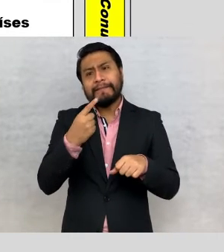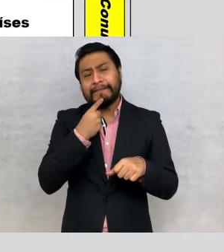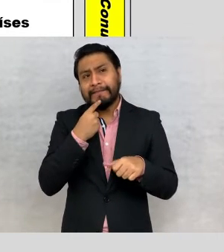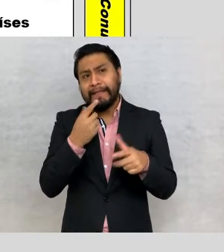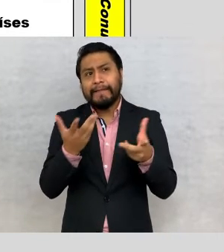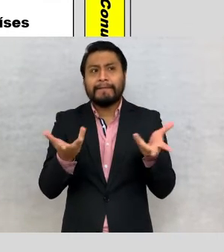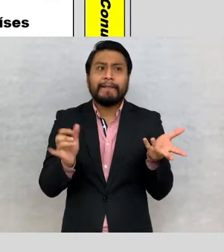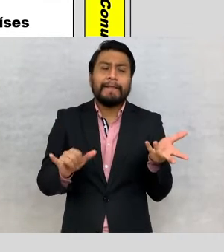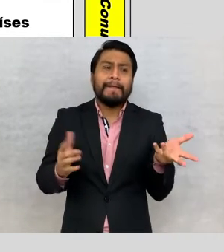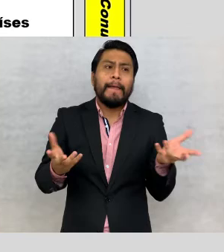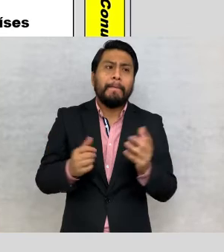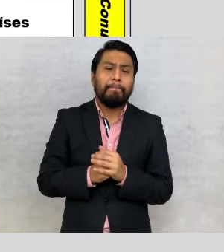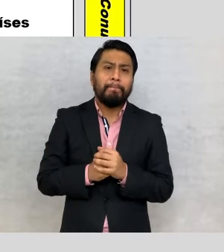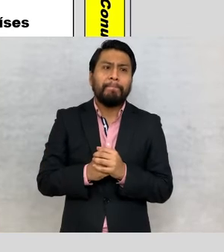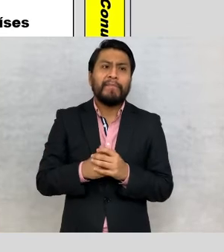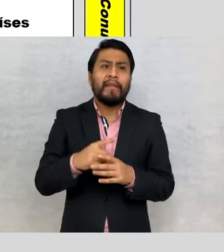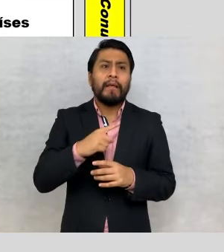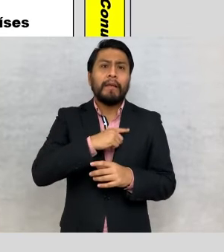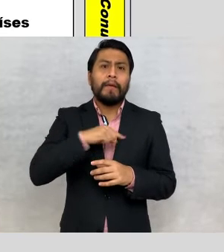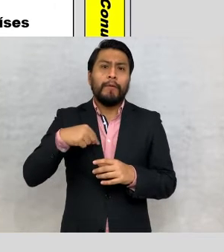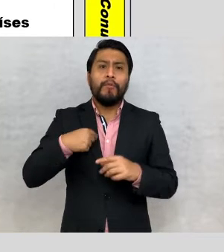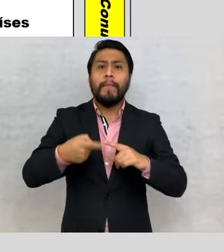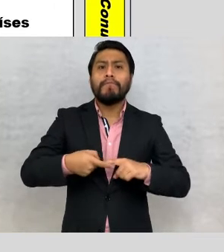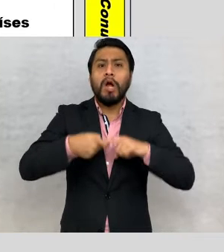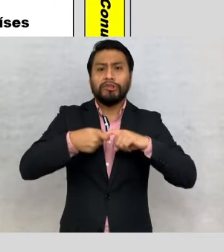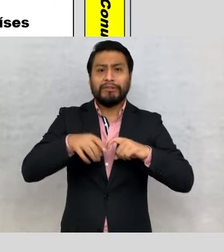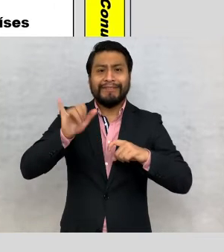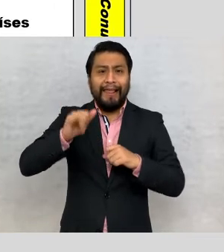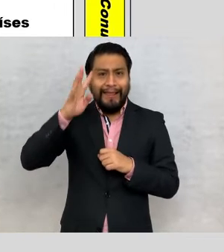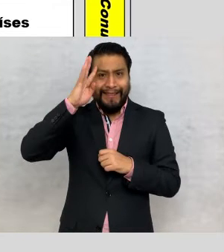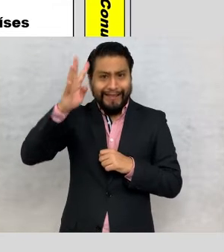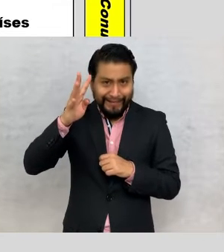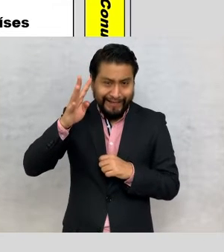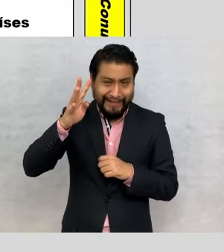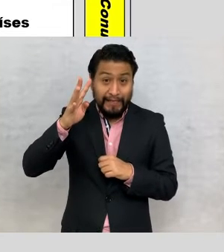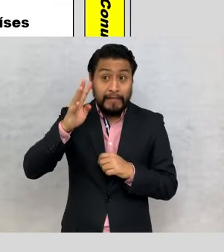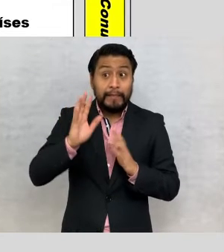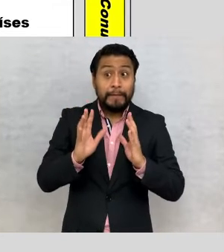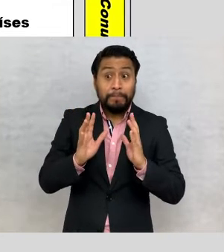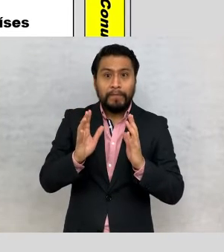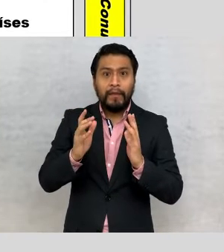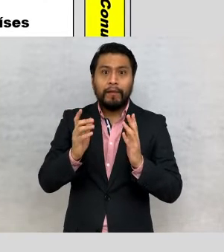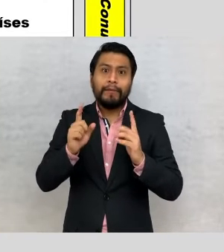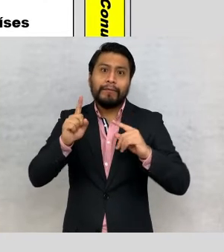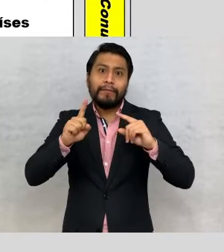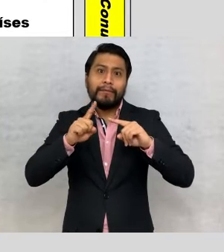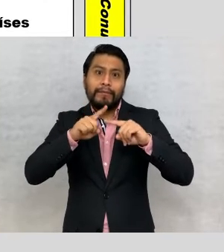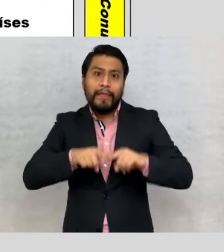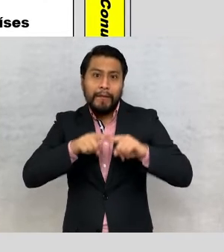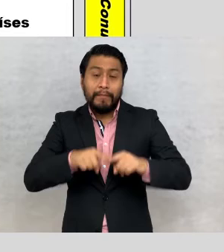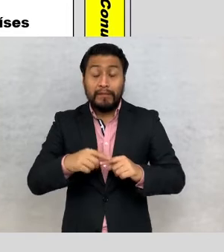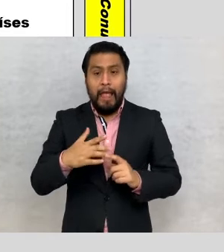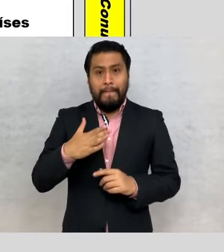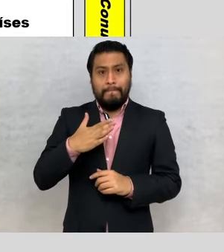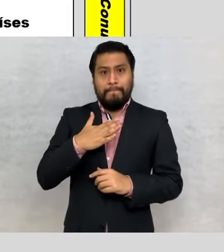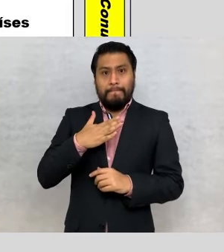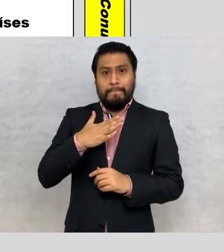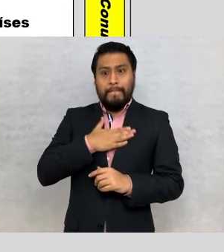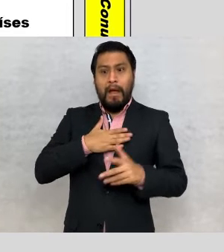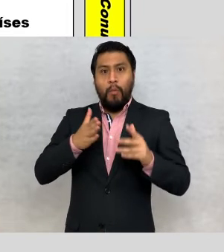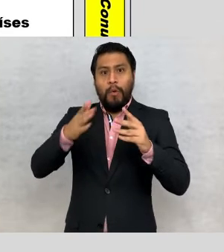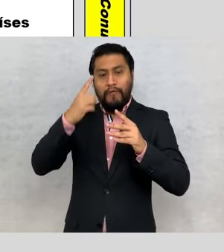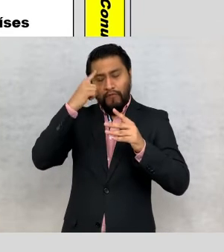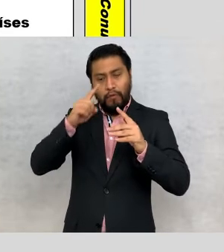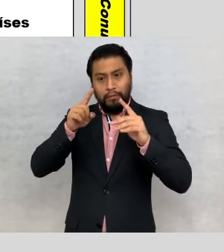that we pause on the idea that, according to the criteria of analysis that I propose,